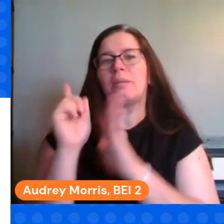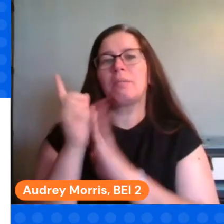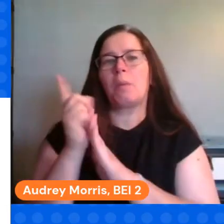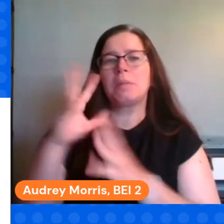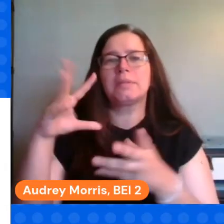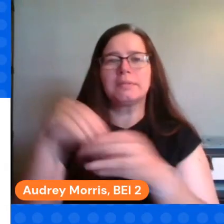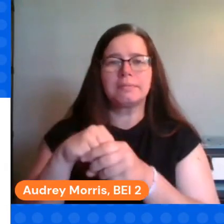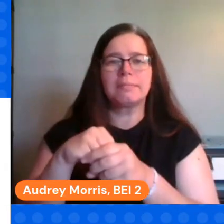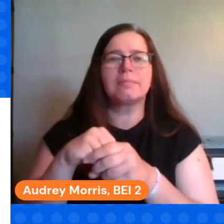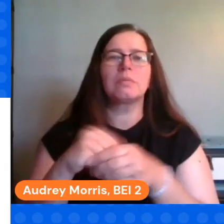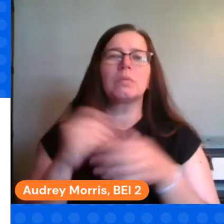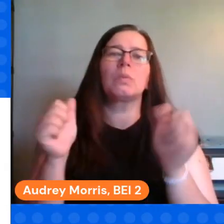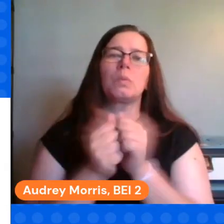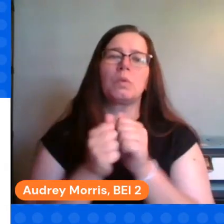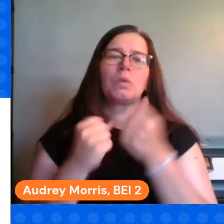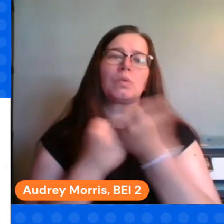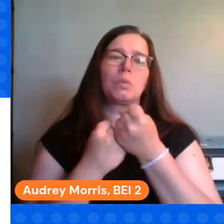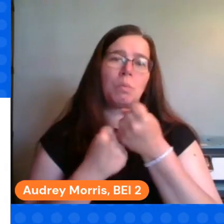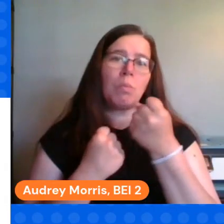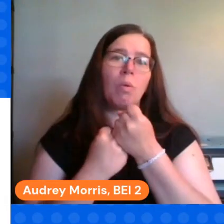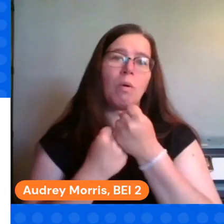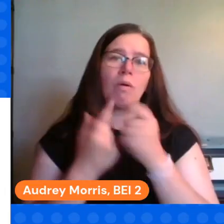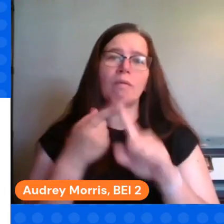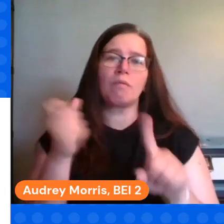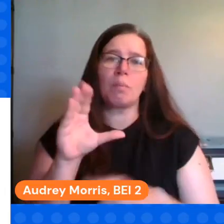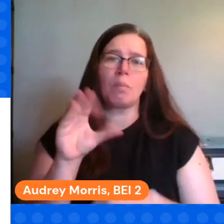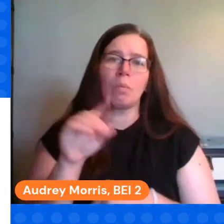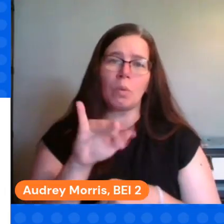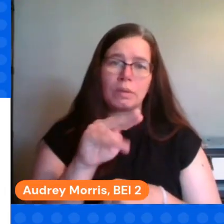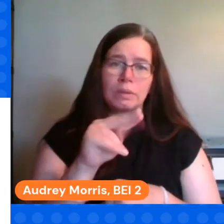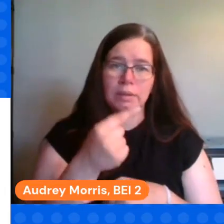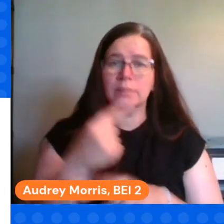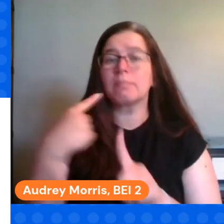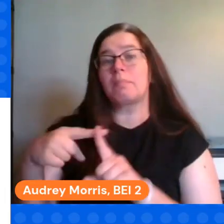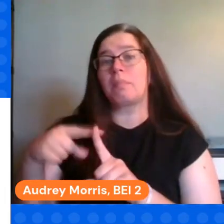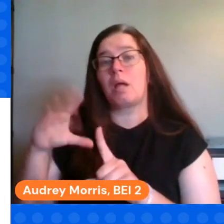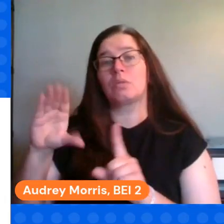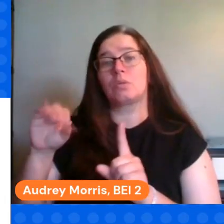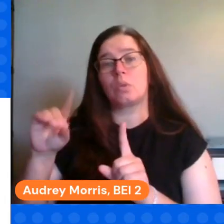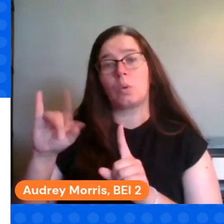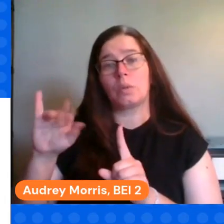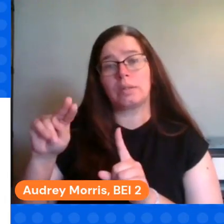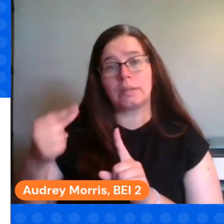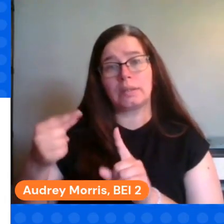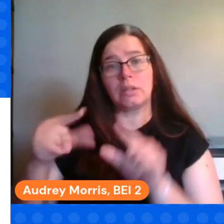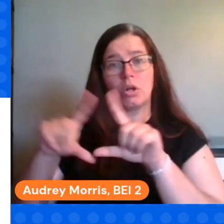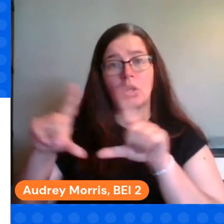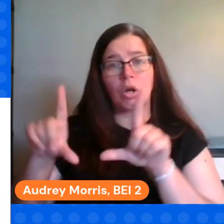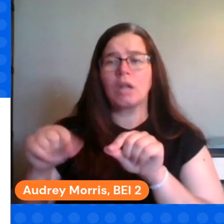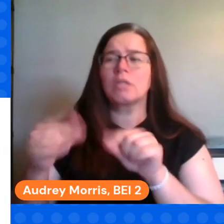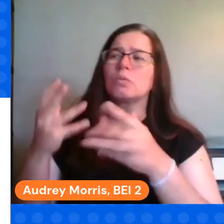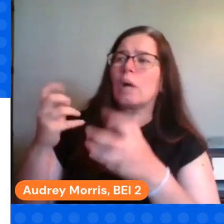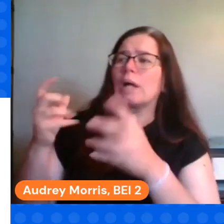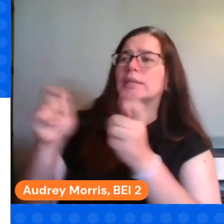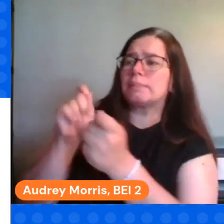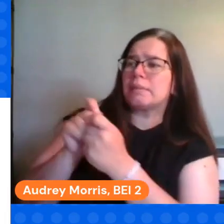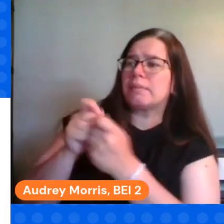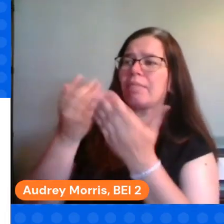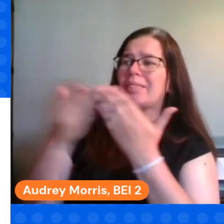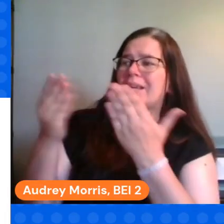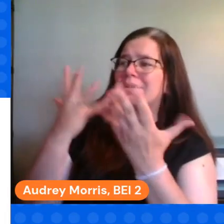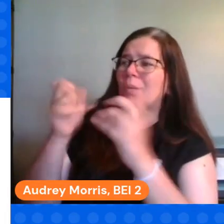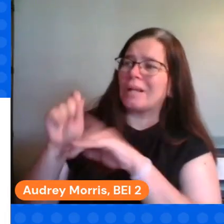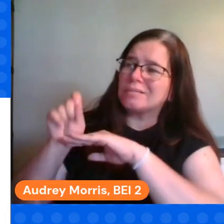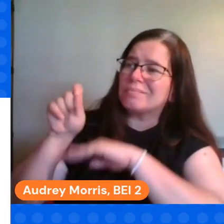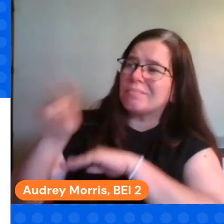with coding. And, coding cards that can be useful for that. There's a specific thing I want to do. I want to beam, but I don't know exactly how to do